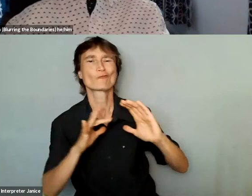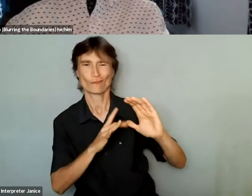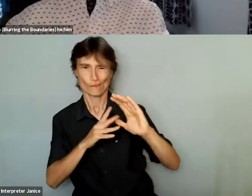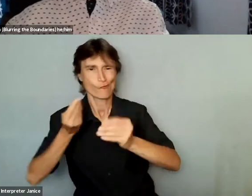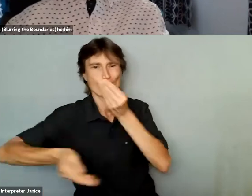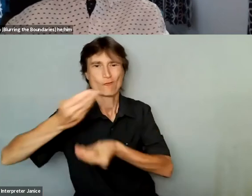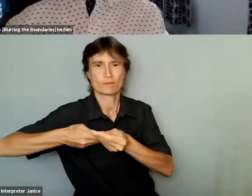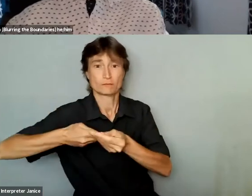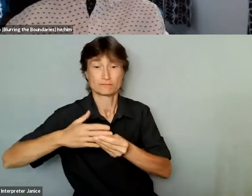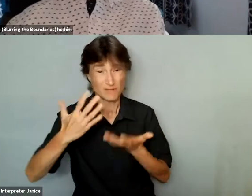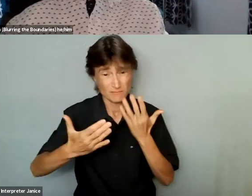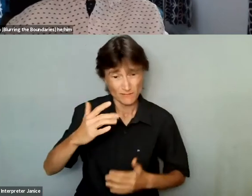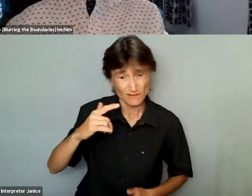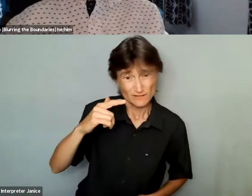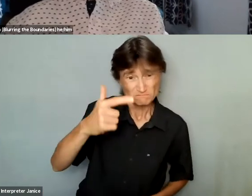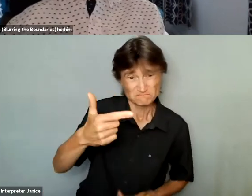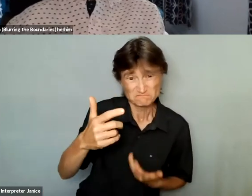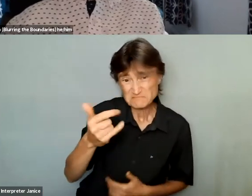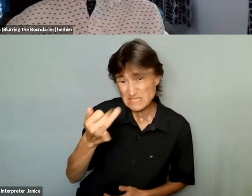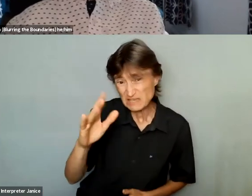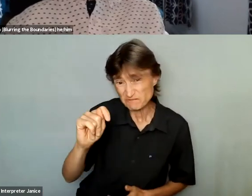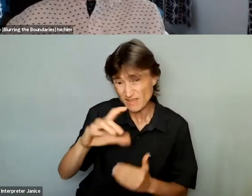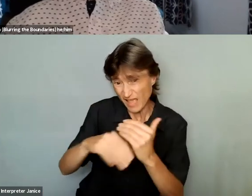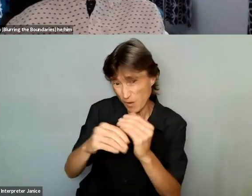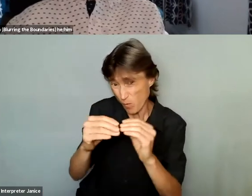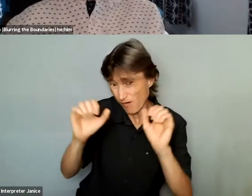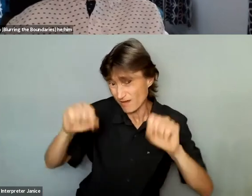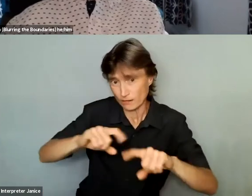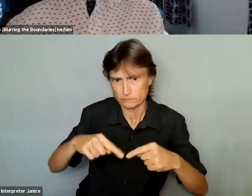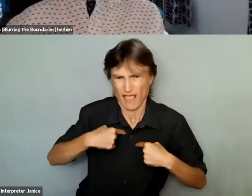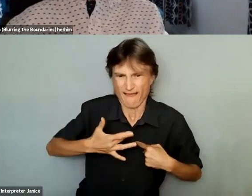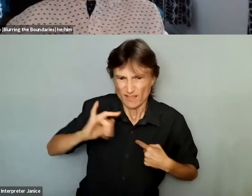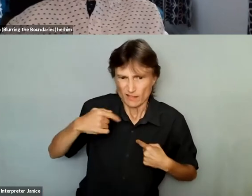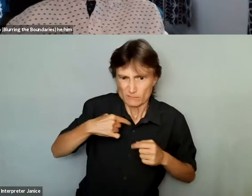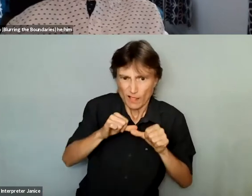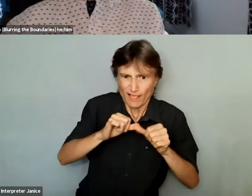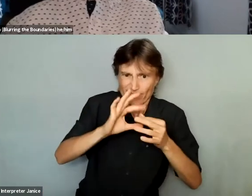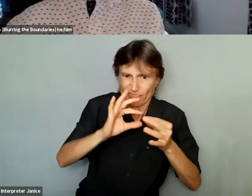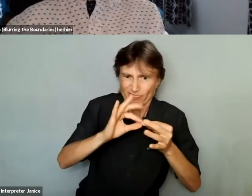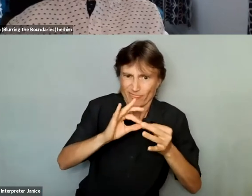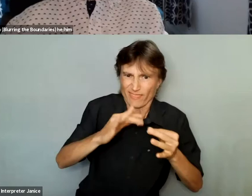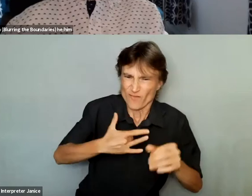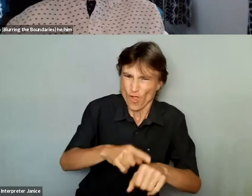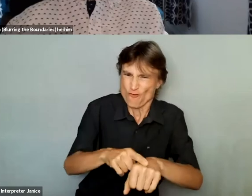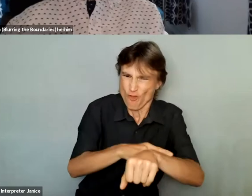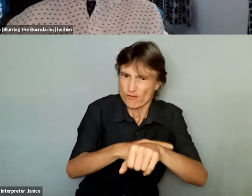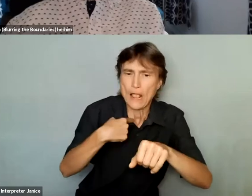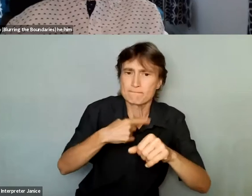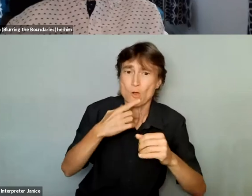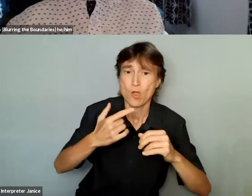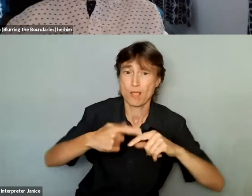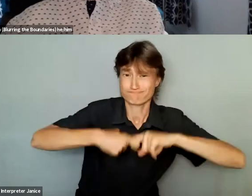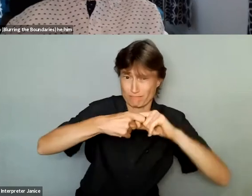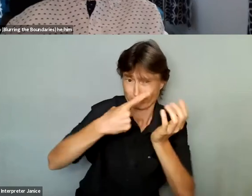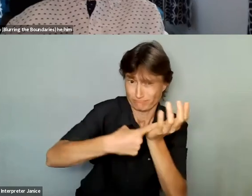I know Gift is going to cover some of this a bit later on, and I've been talking for a while. So what I'll do now is I just want to play a little clip of some of the